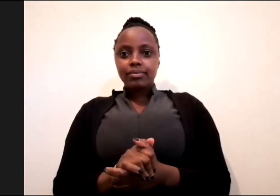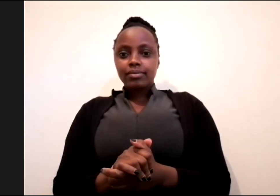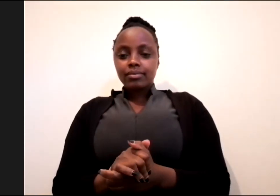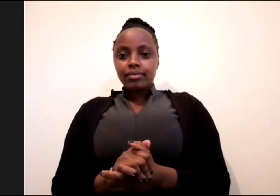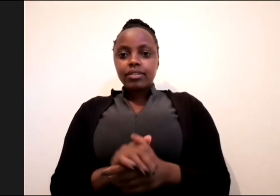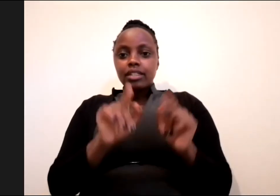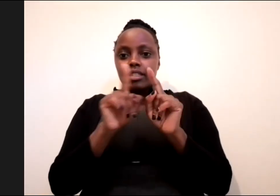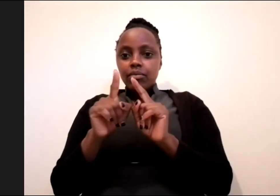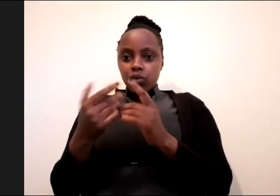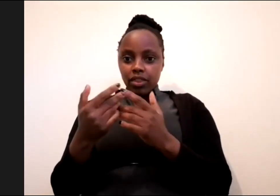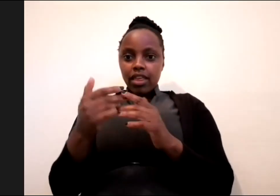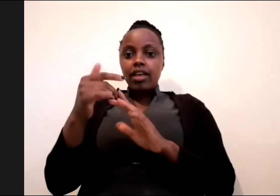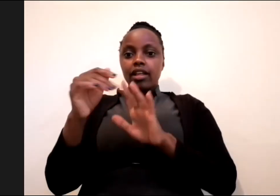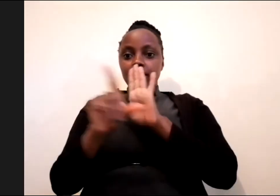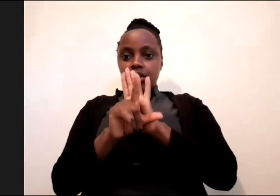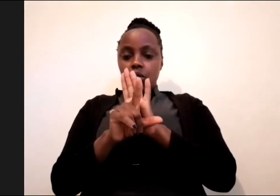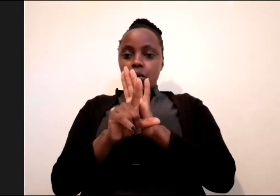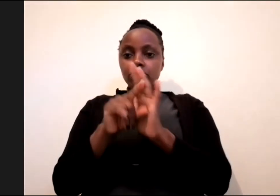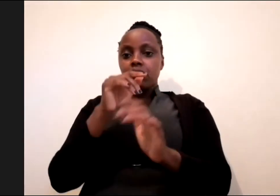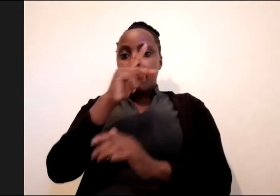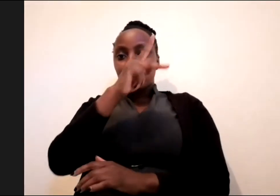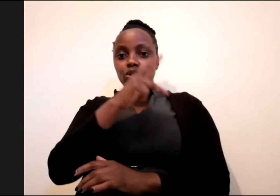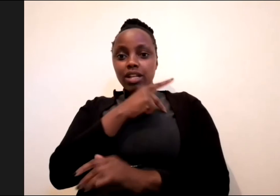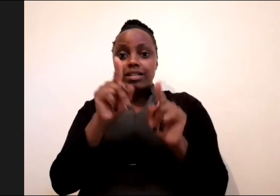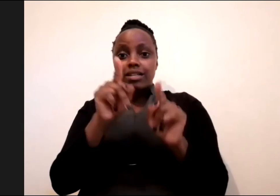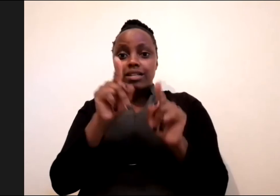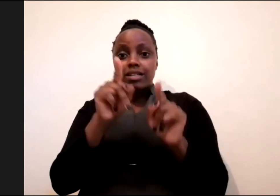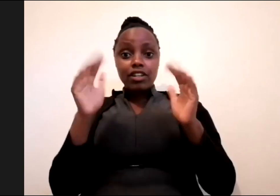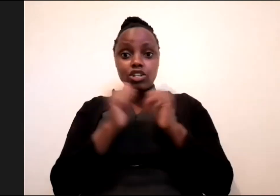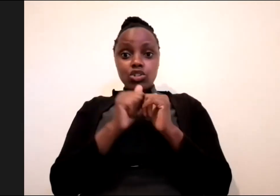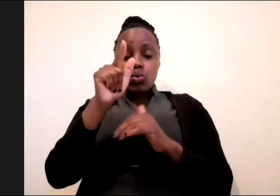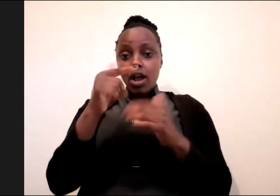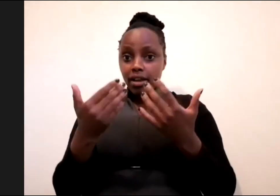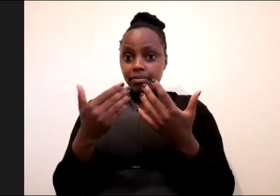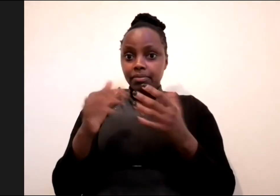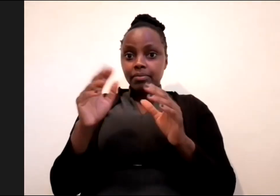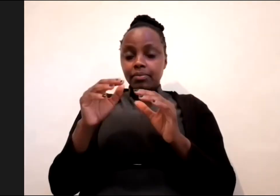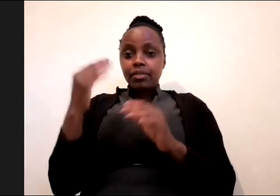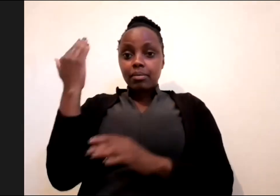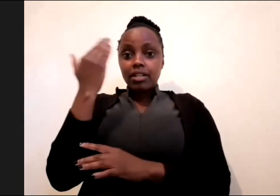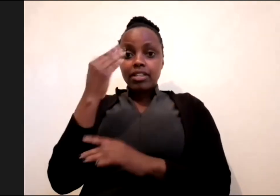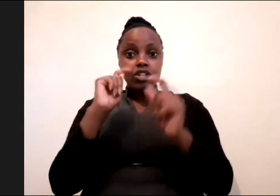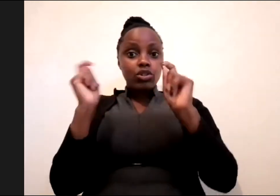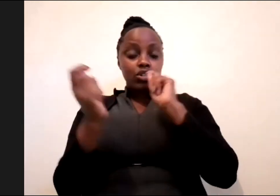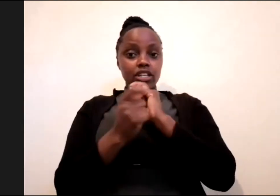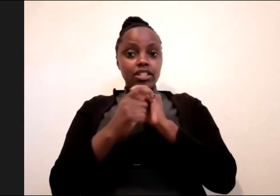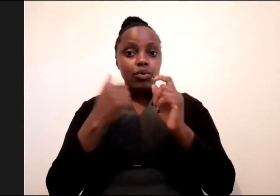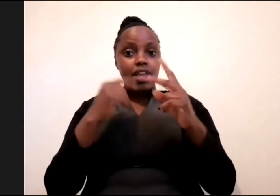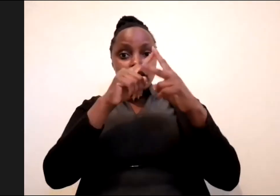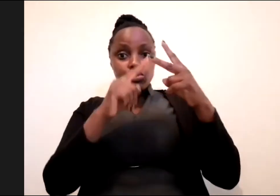legal personality, you have seen in the different presentations the change. There were